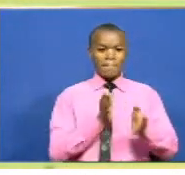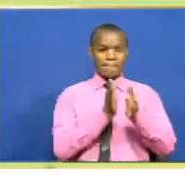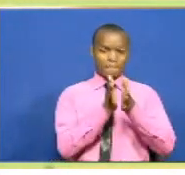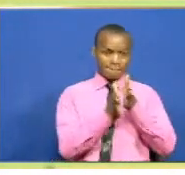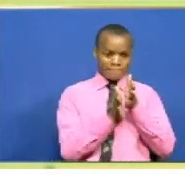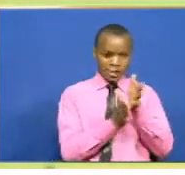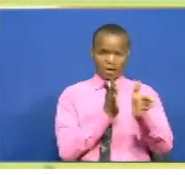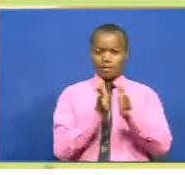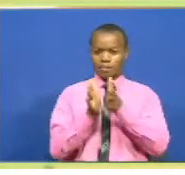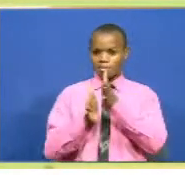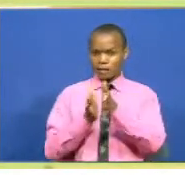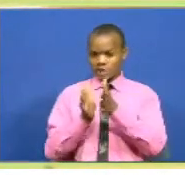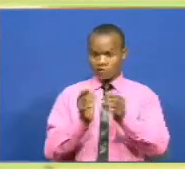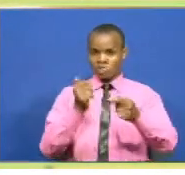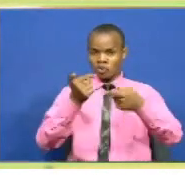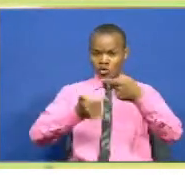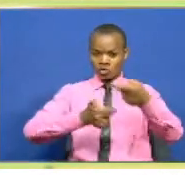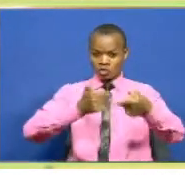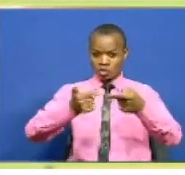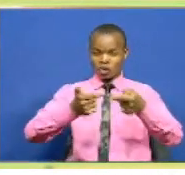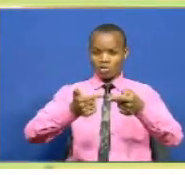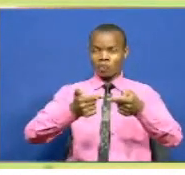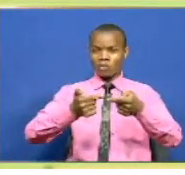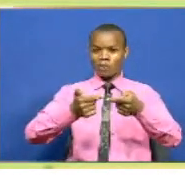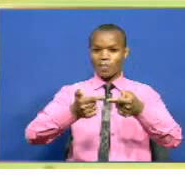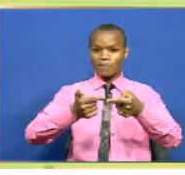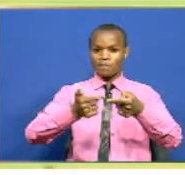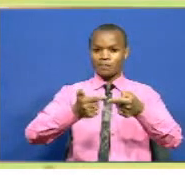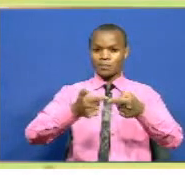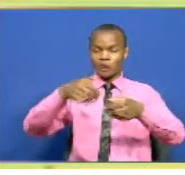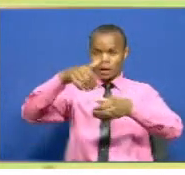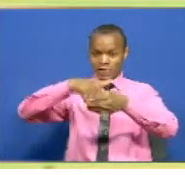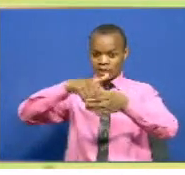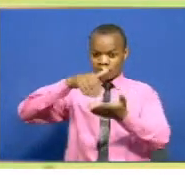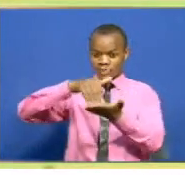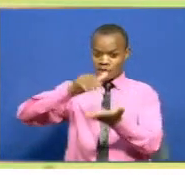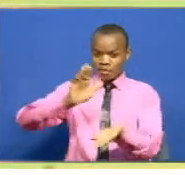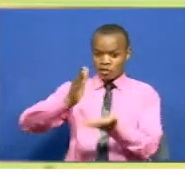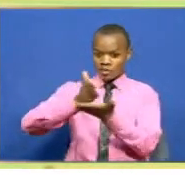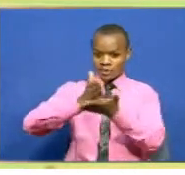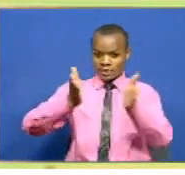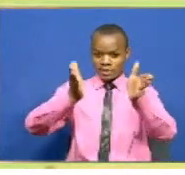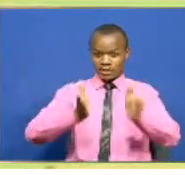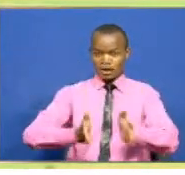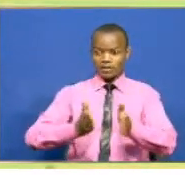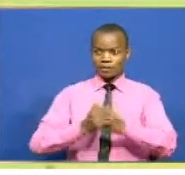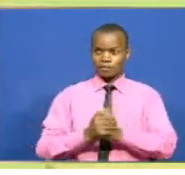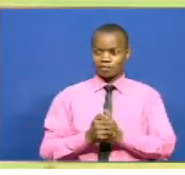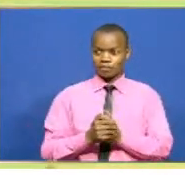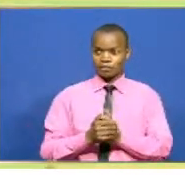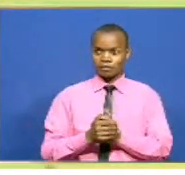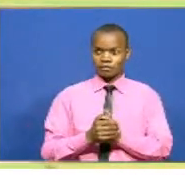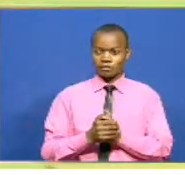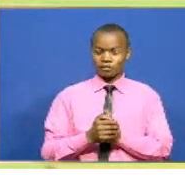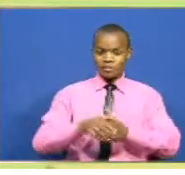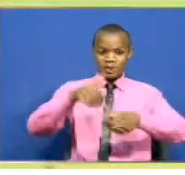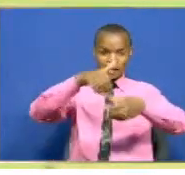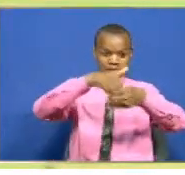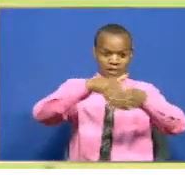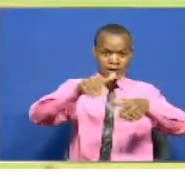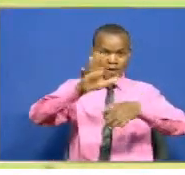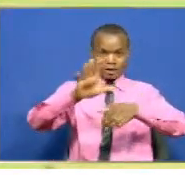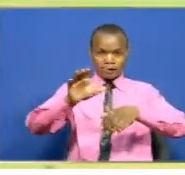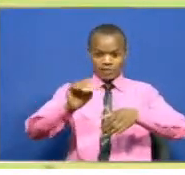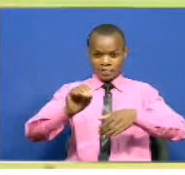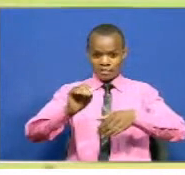the investments that we've been putting into this sector. So within the continent, our